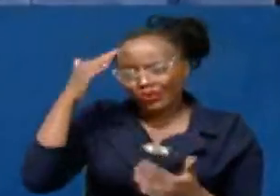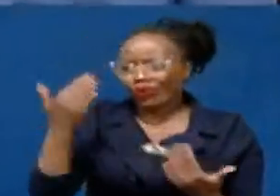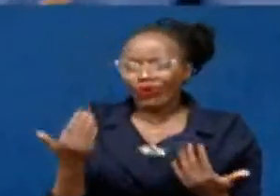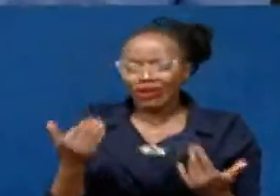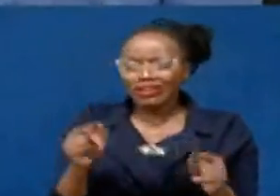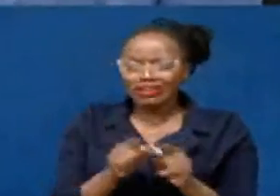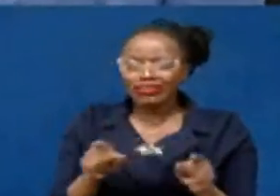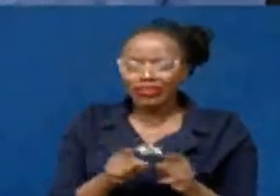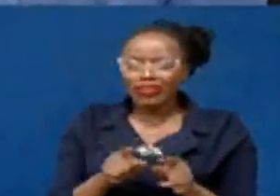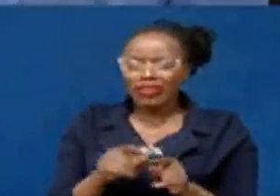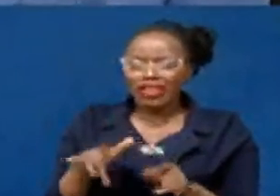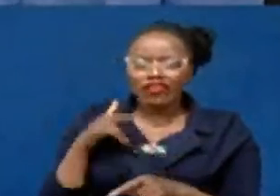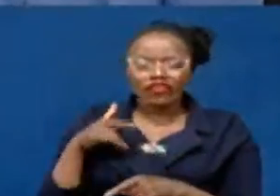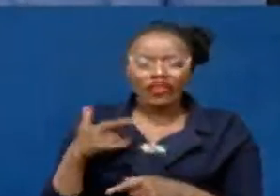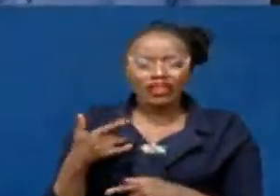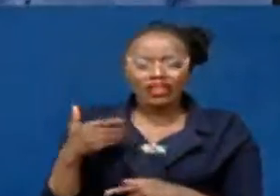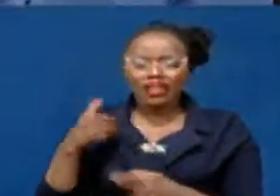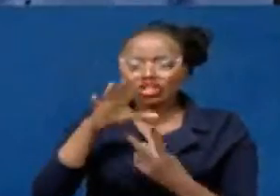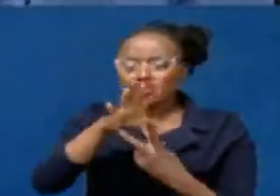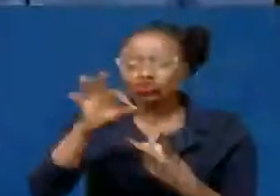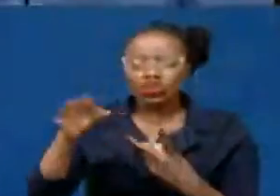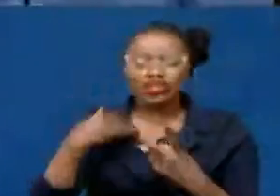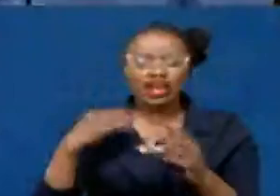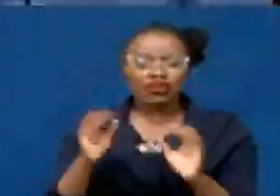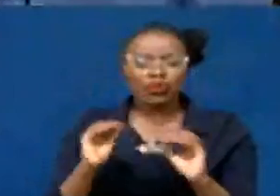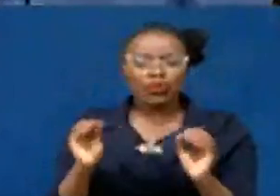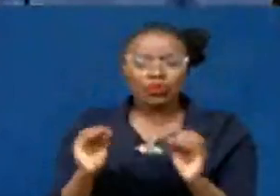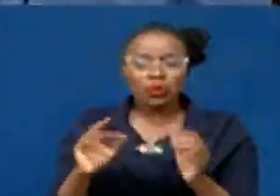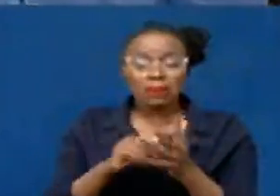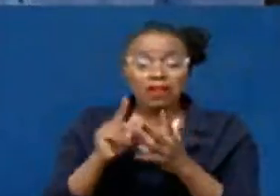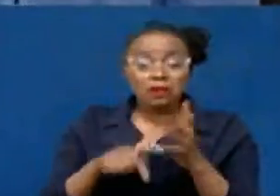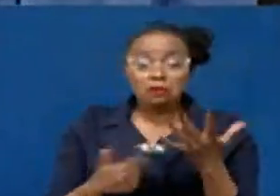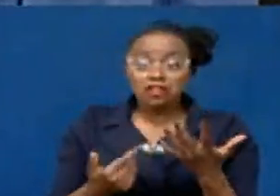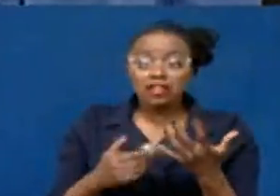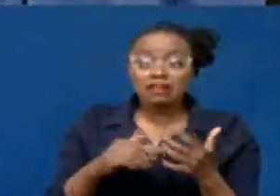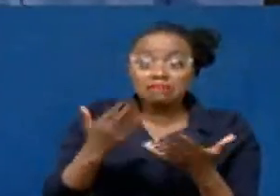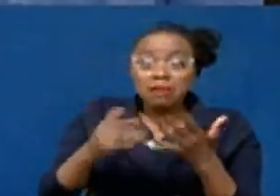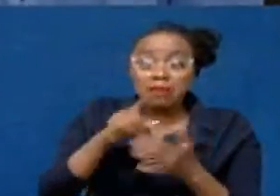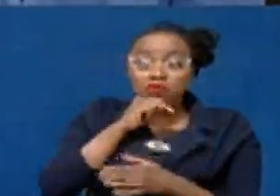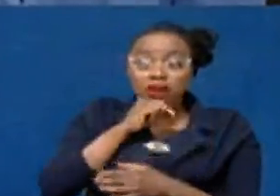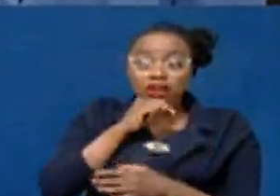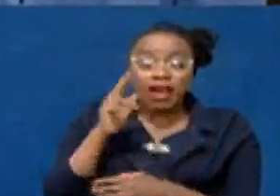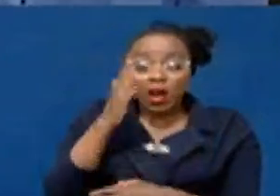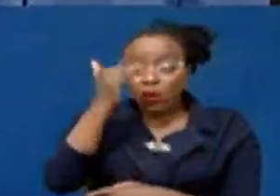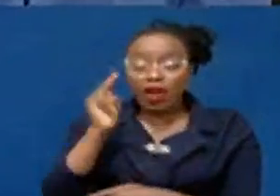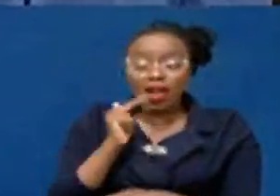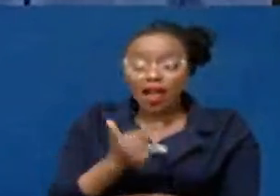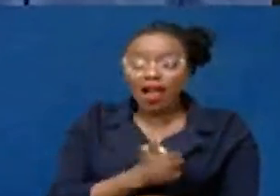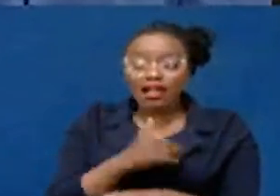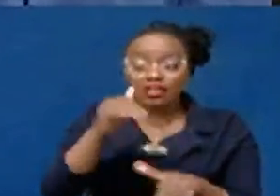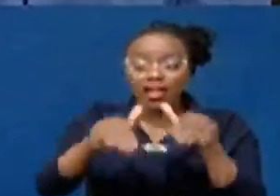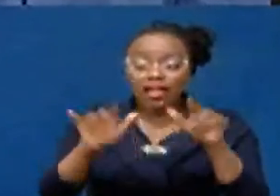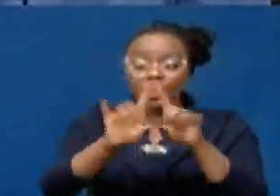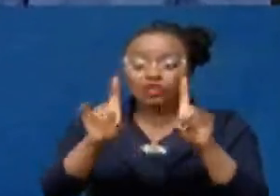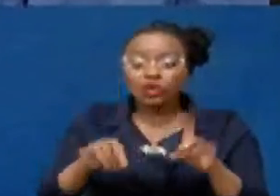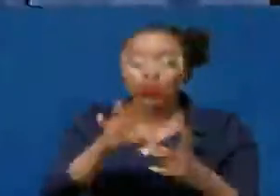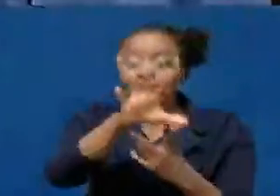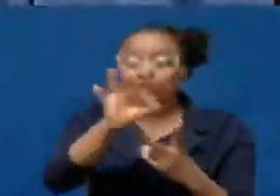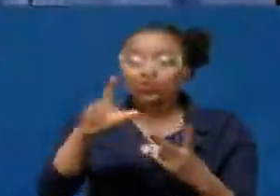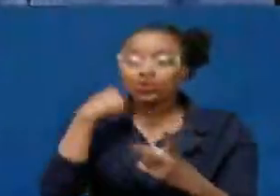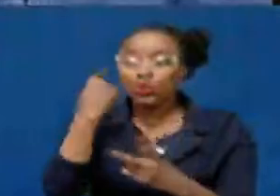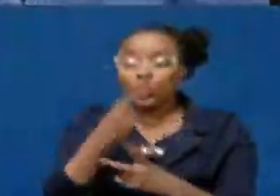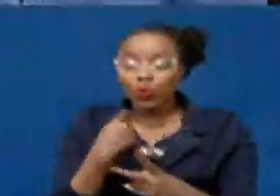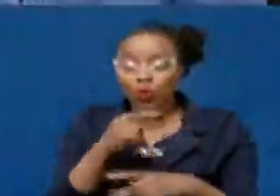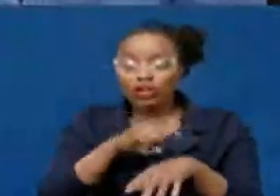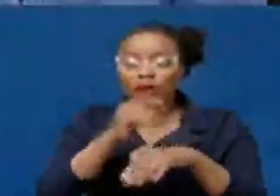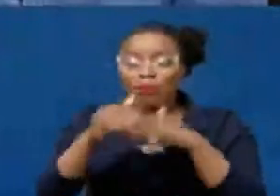Really, there seems to be no choice. And so one would wonder, why are we going into an election to choose who from whom when